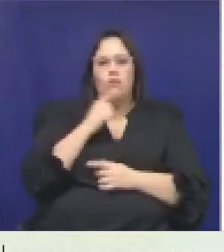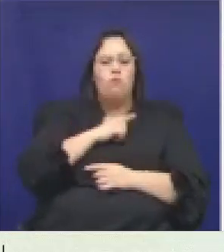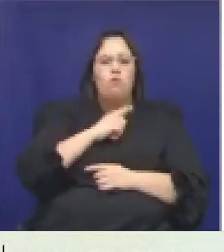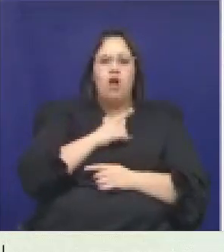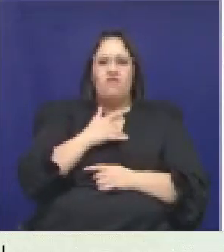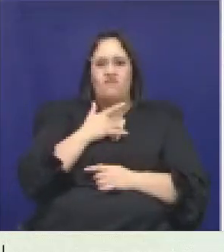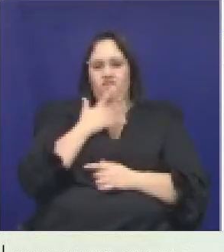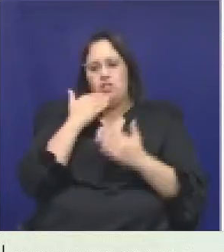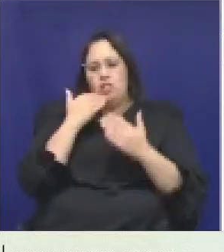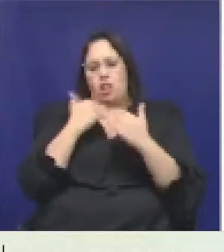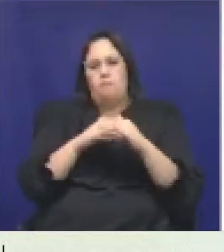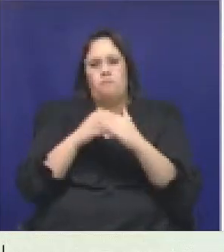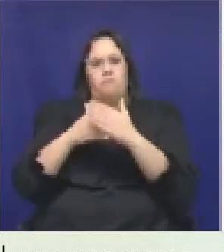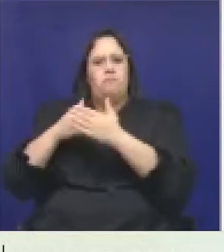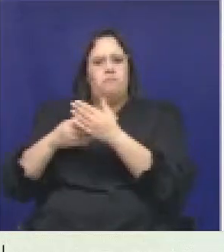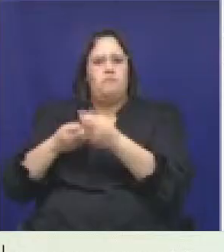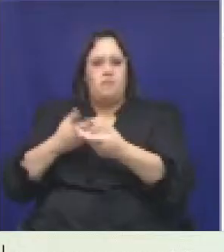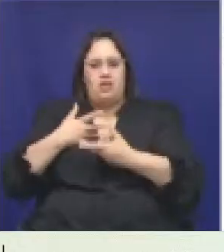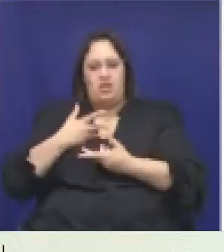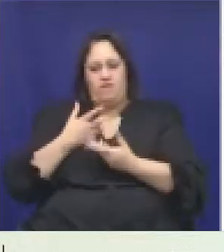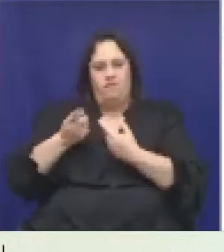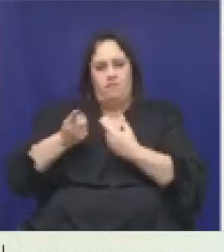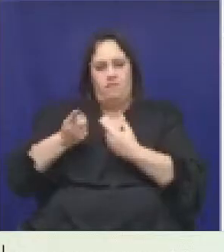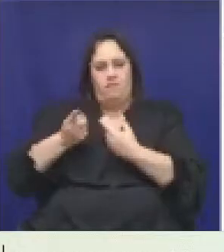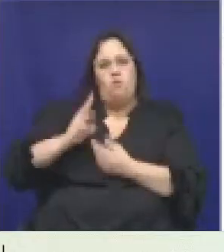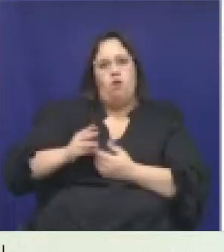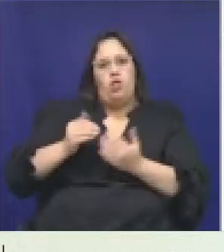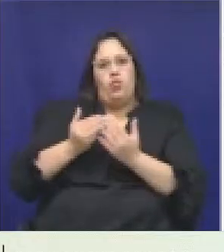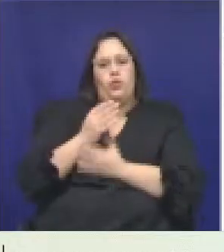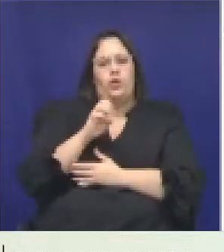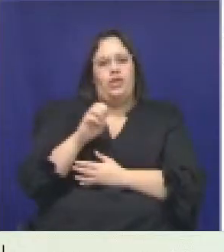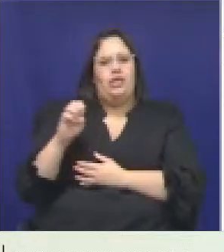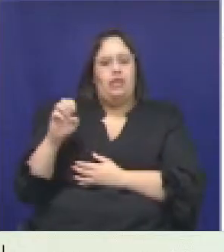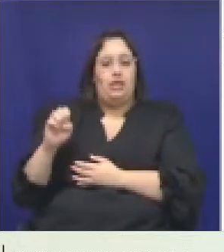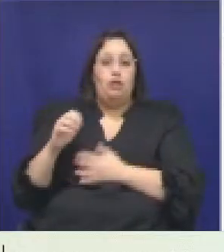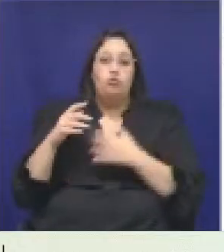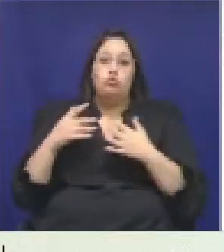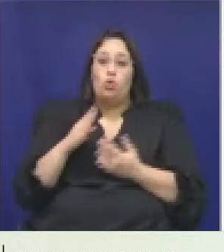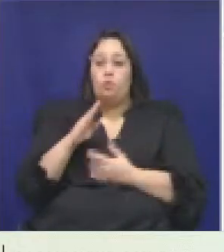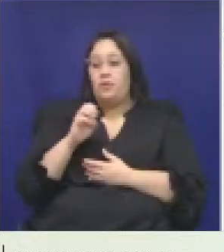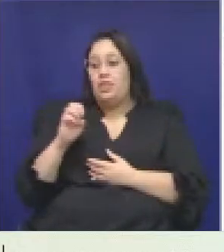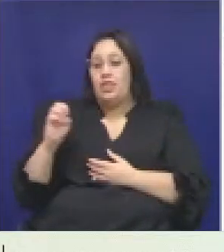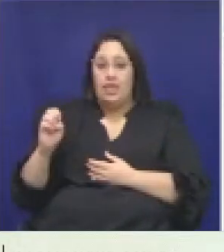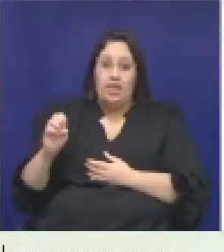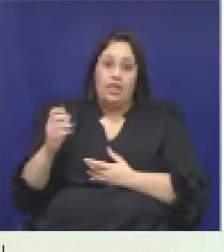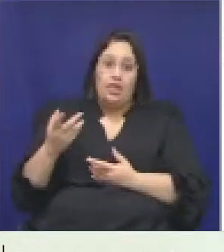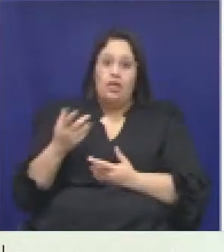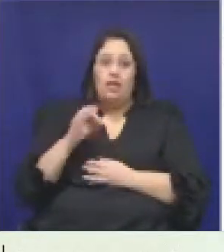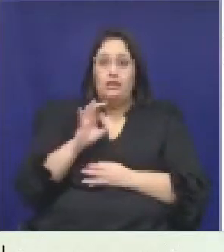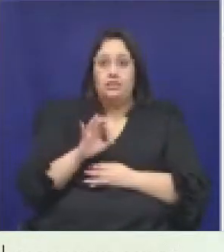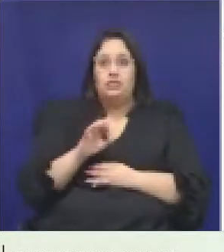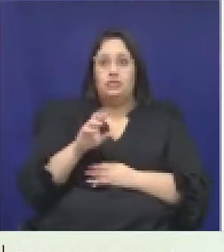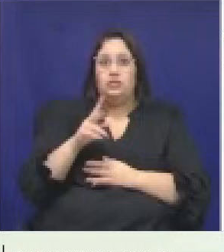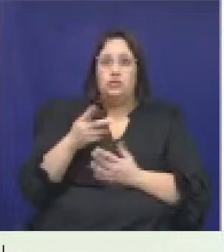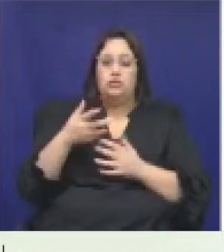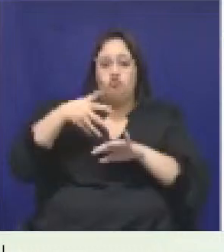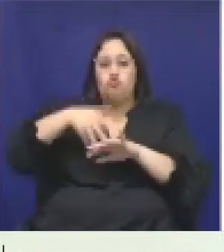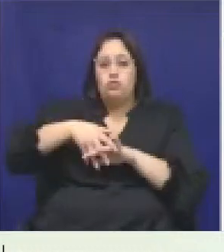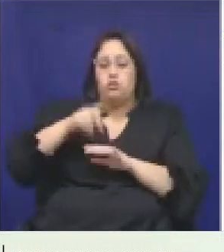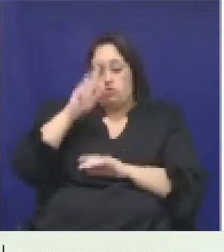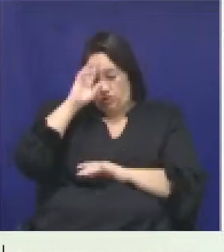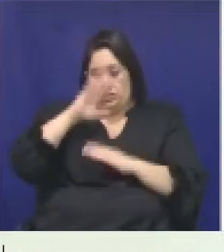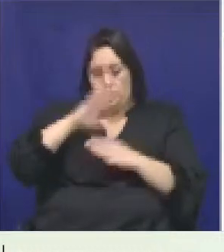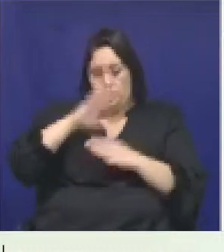of the restrictions that will then be imposed on them by BEE. So BEE is the root cause of